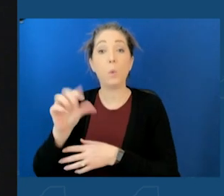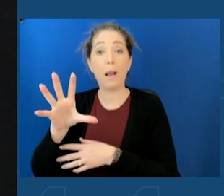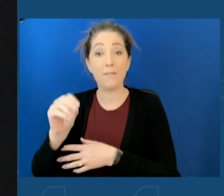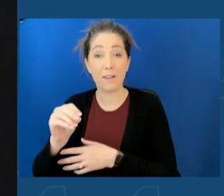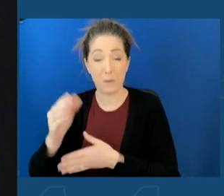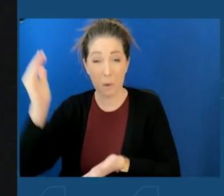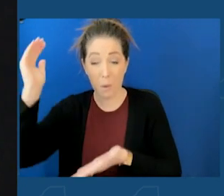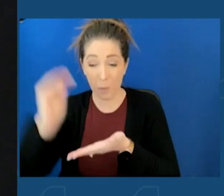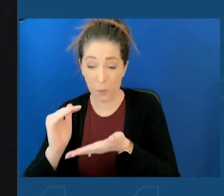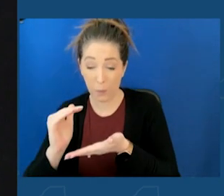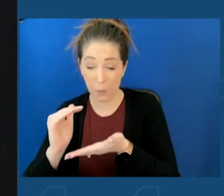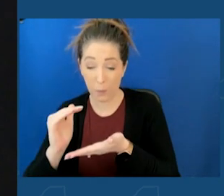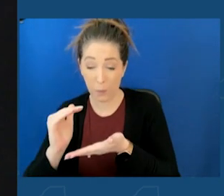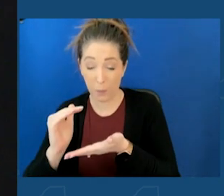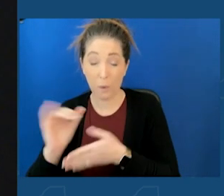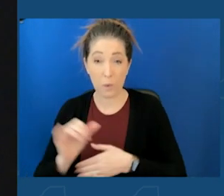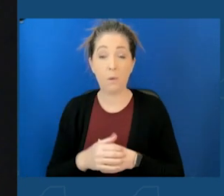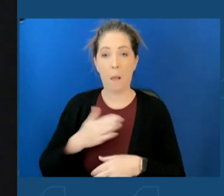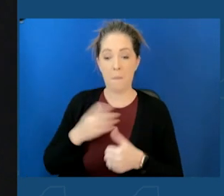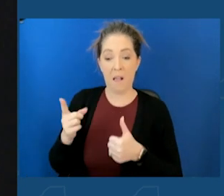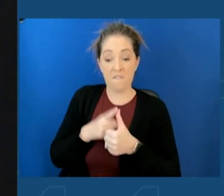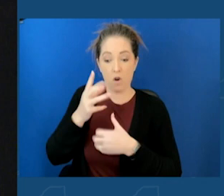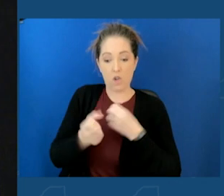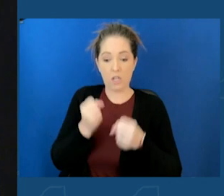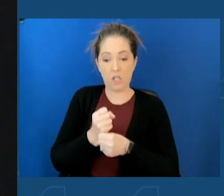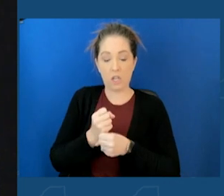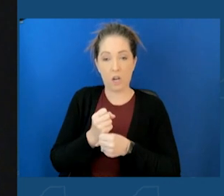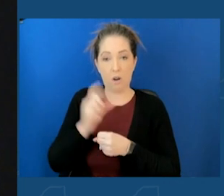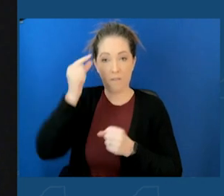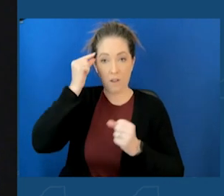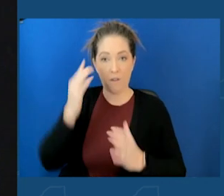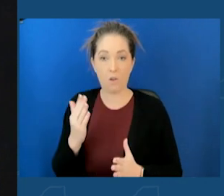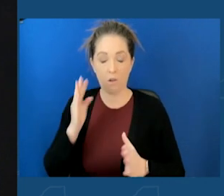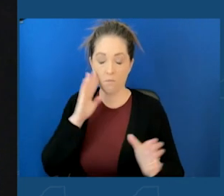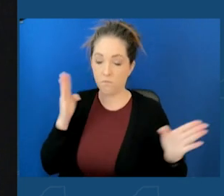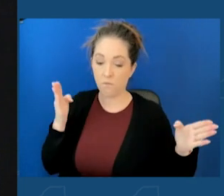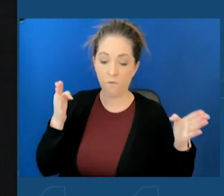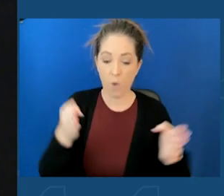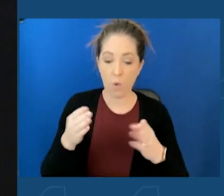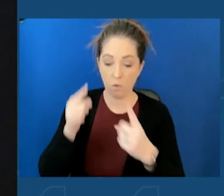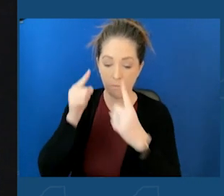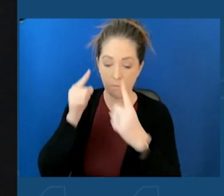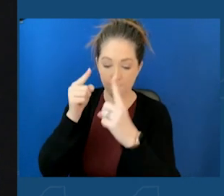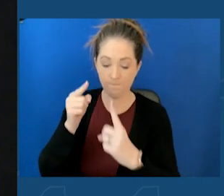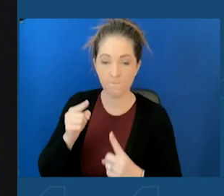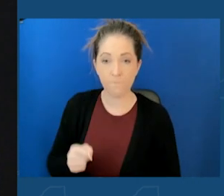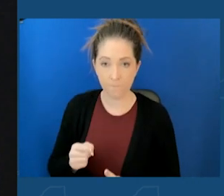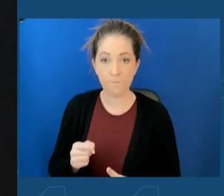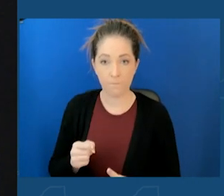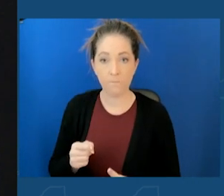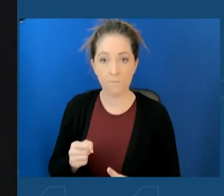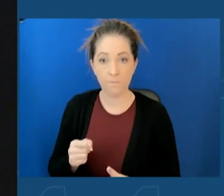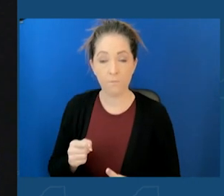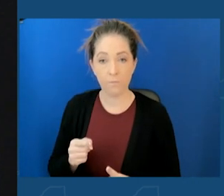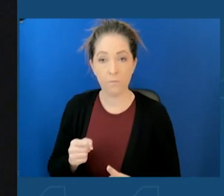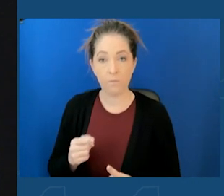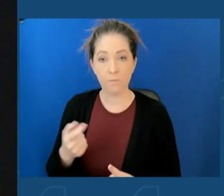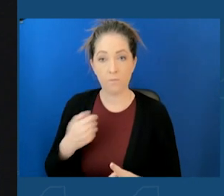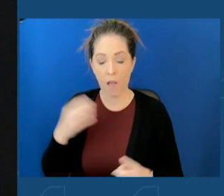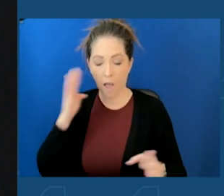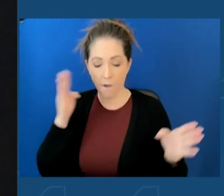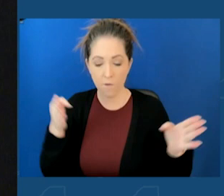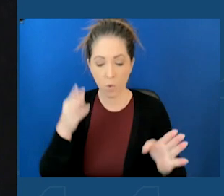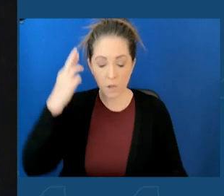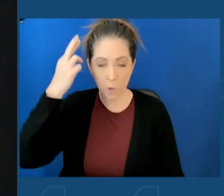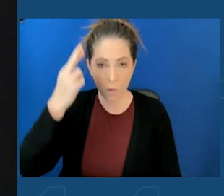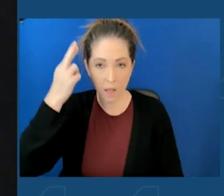my entire first year in office focused on these goals. And I'm focused on realizing that it is truly, the answer